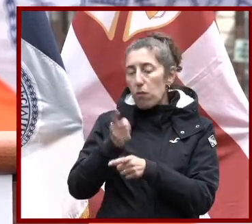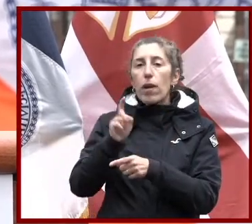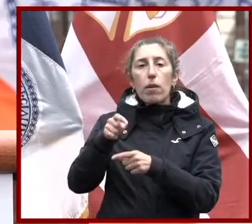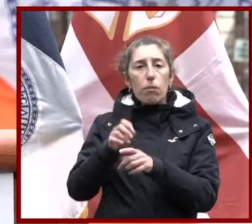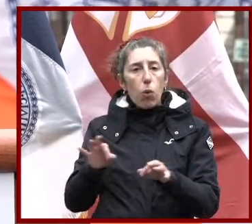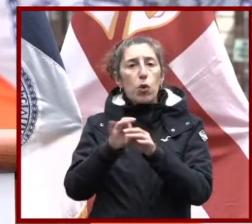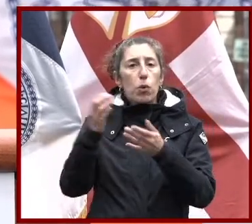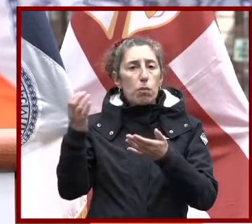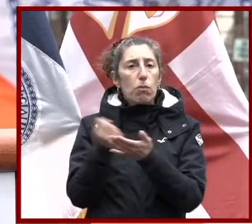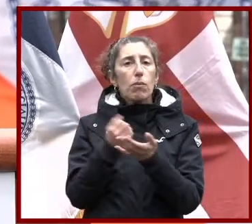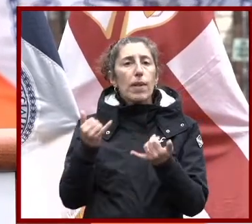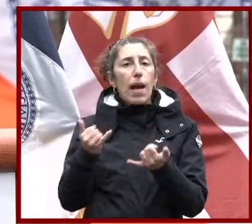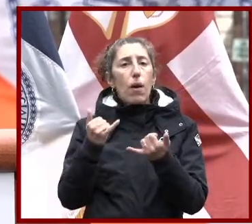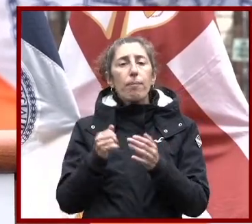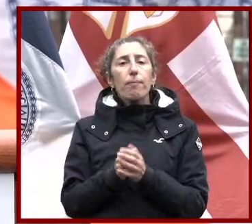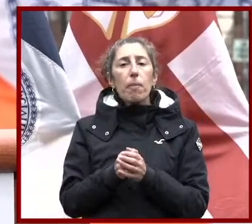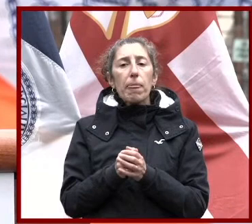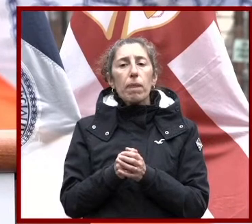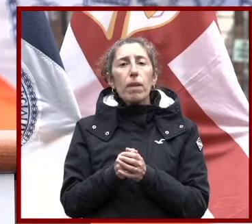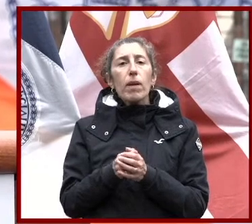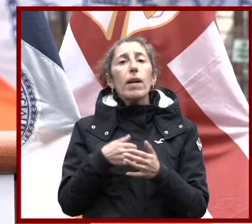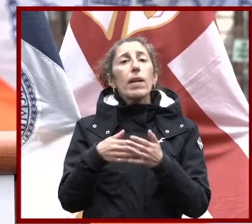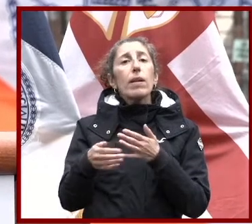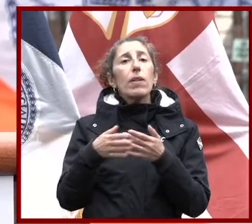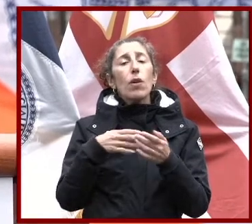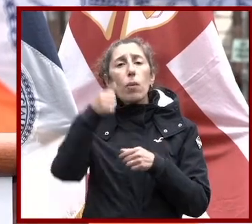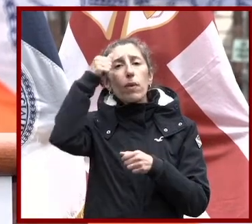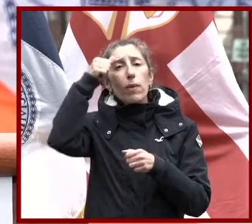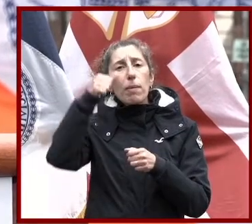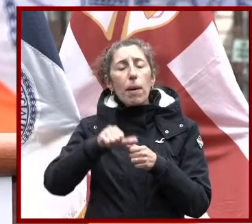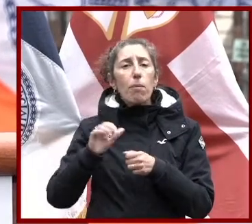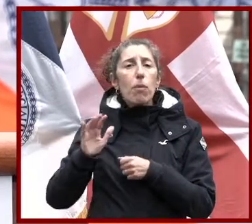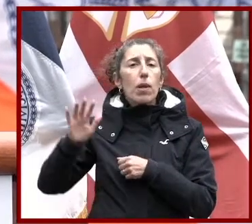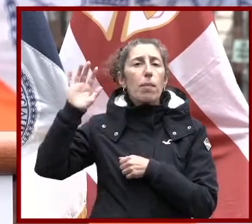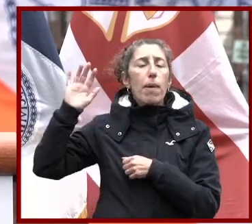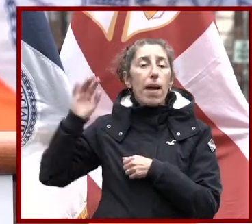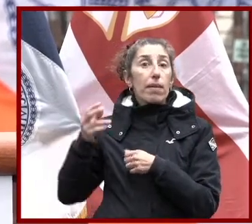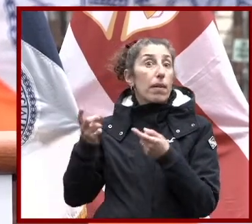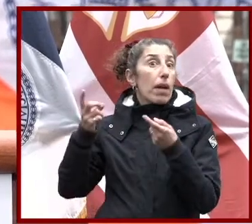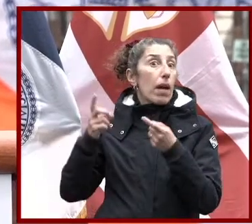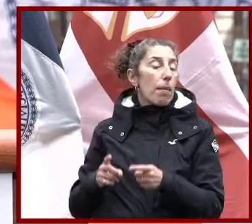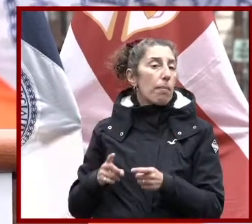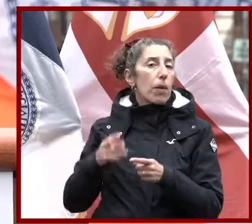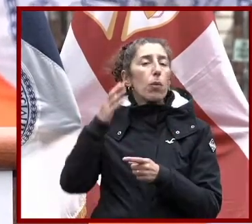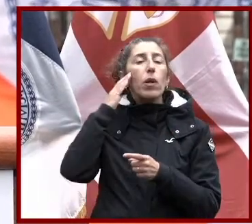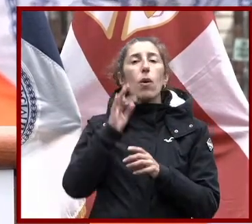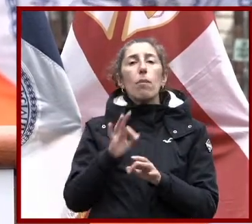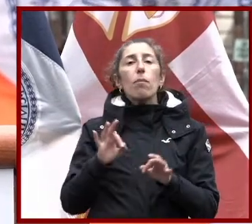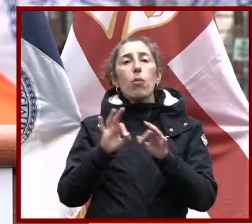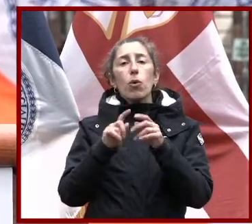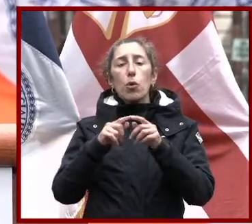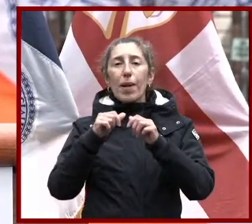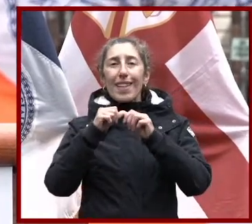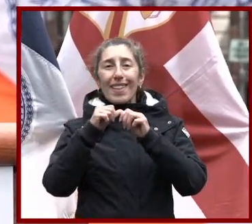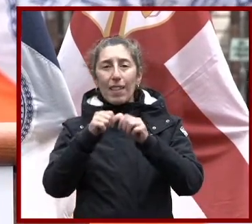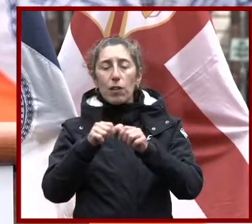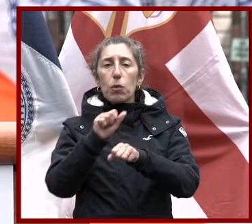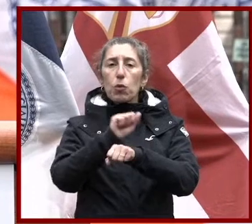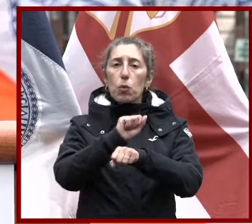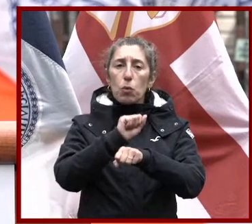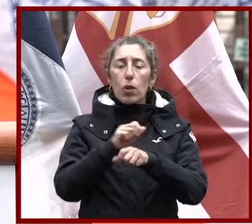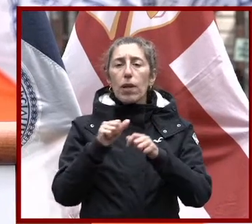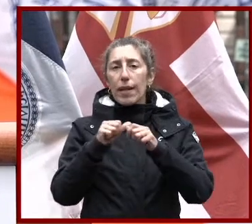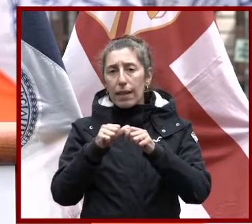remember this past, it's important to acknowledge that the movement to build and maintain workers' rights is